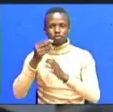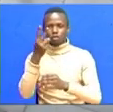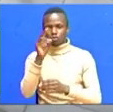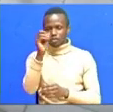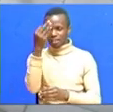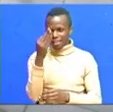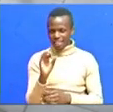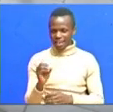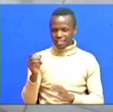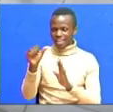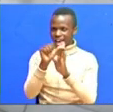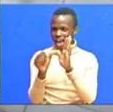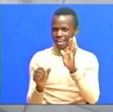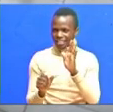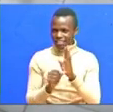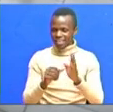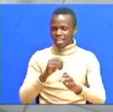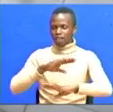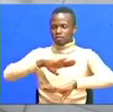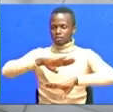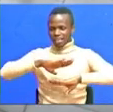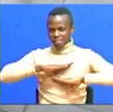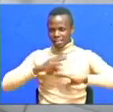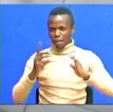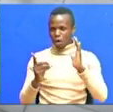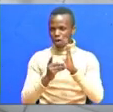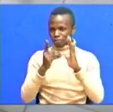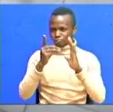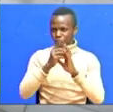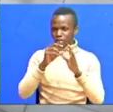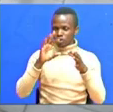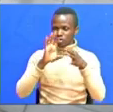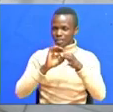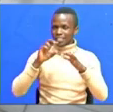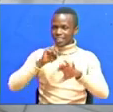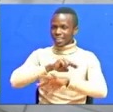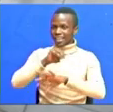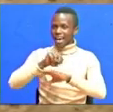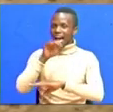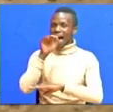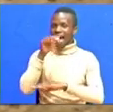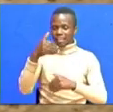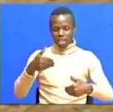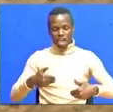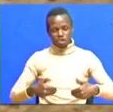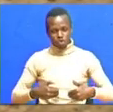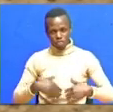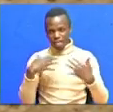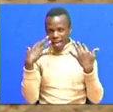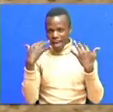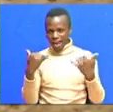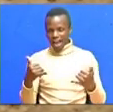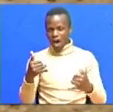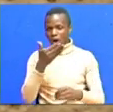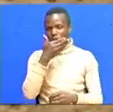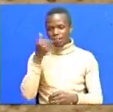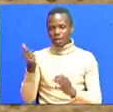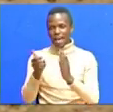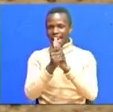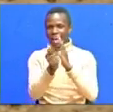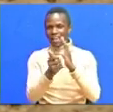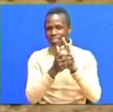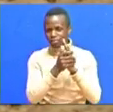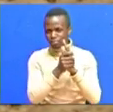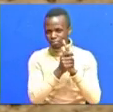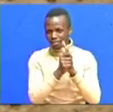2030 Agenda for Sustainable Development, the United Nations is calling on young people to be better equipped to